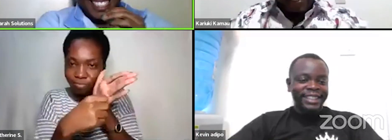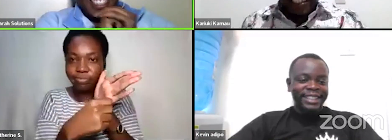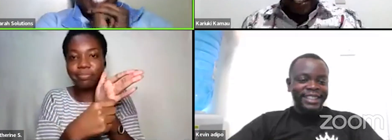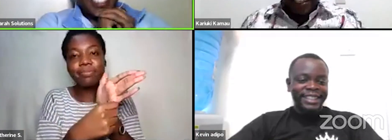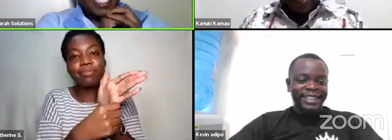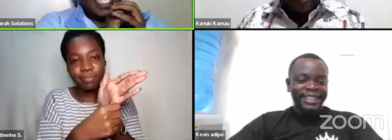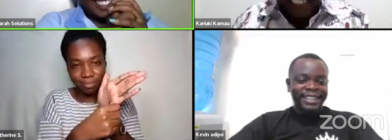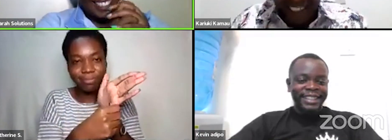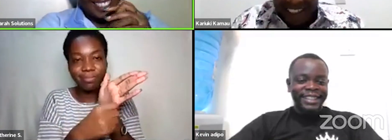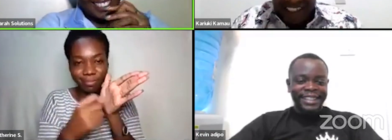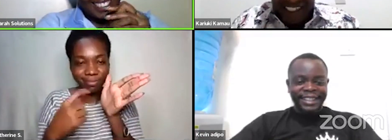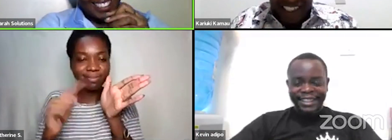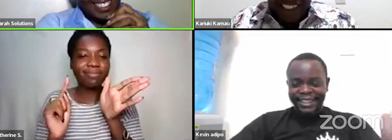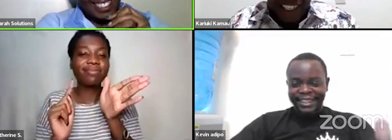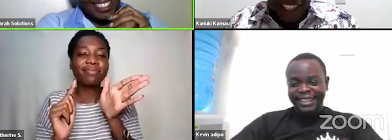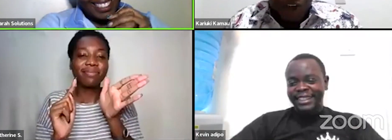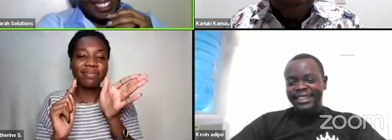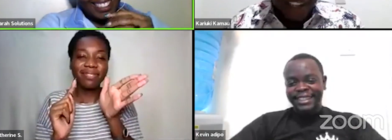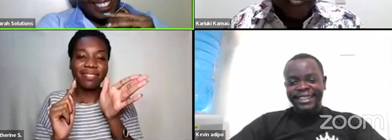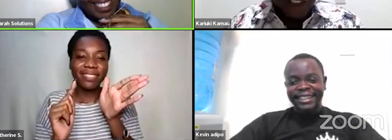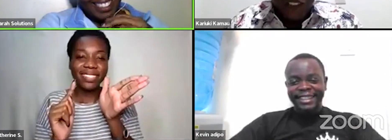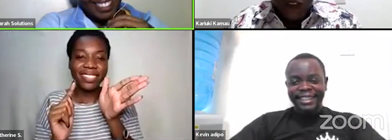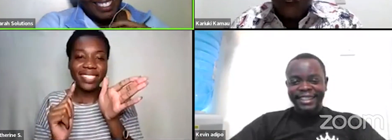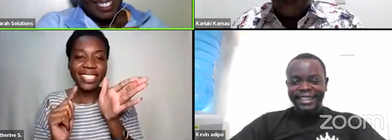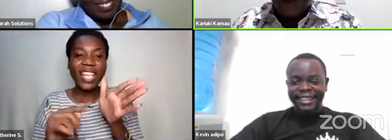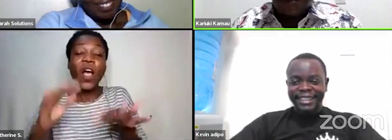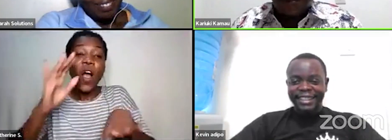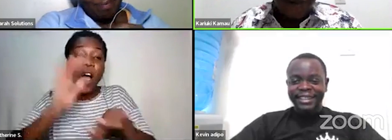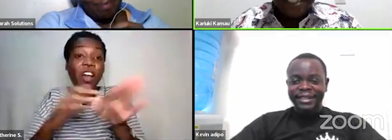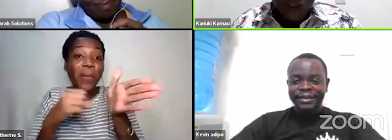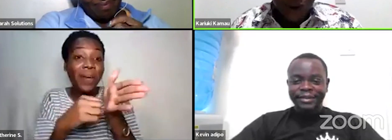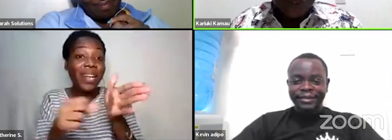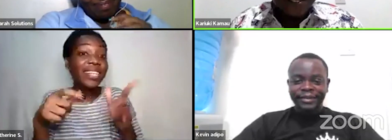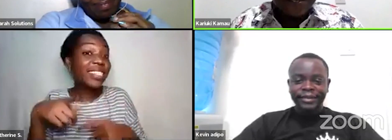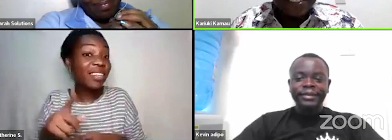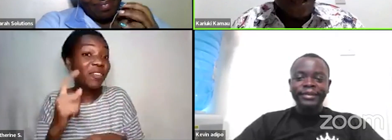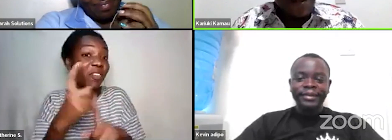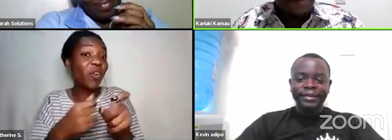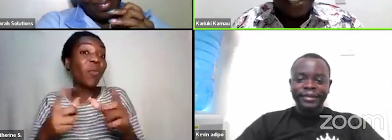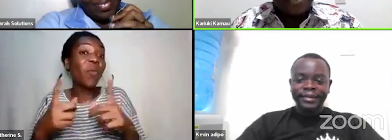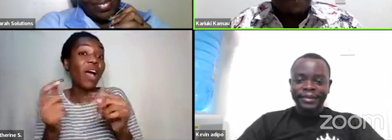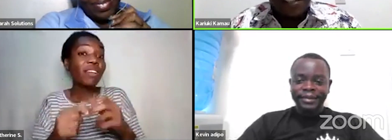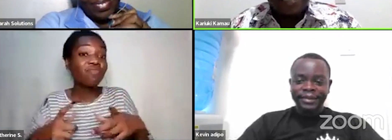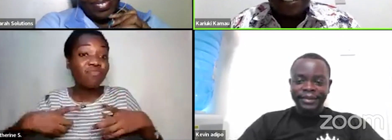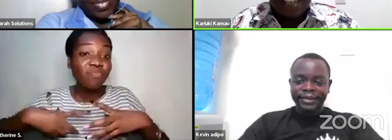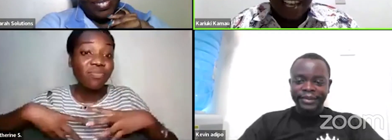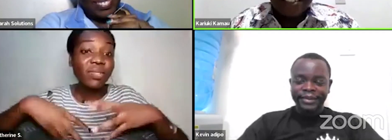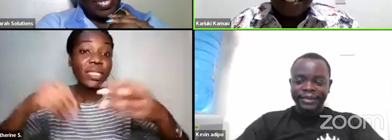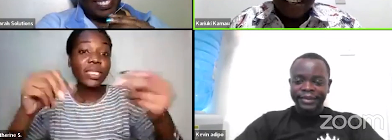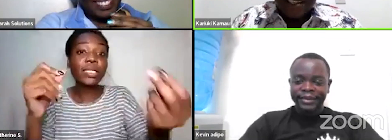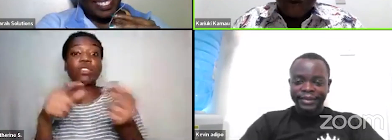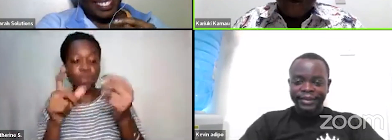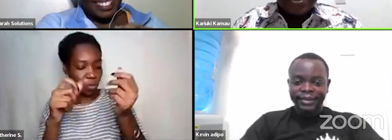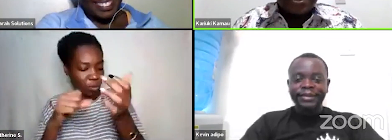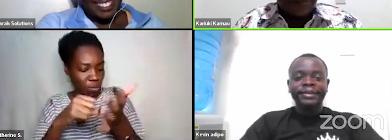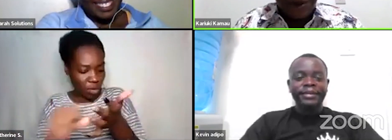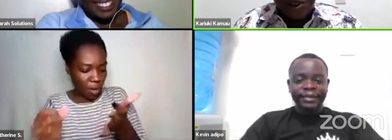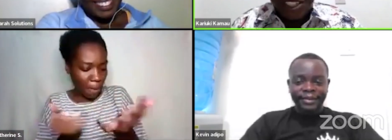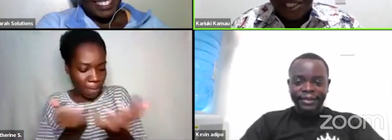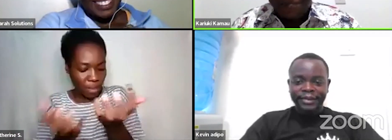Okay. Great. Yes. Great. On branding yourself, from the word go, printing business cards.